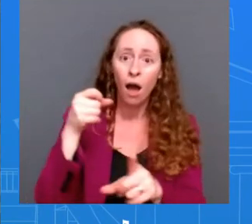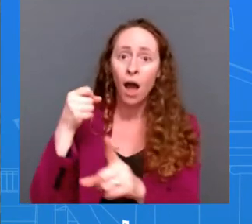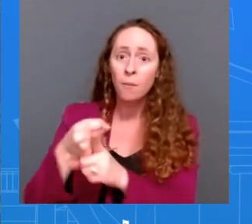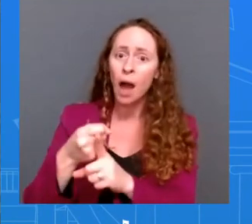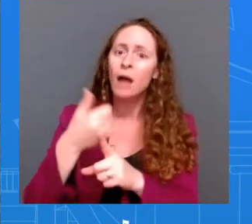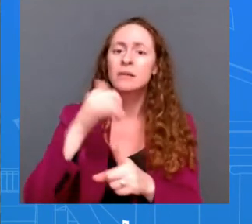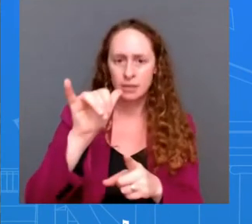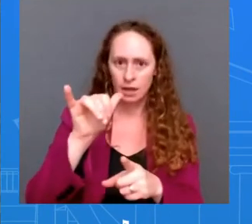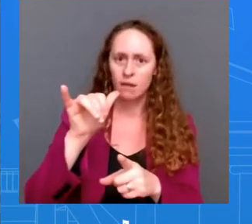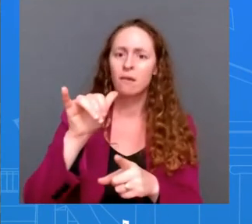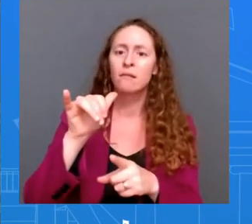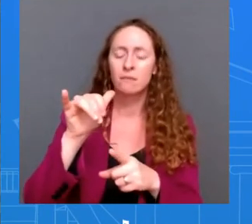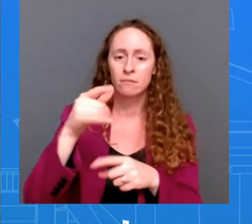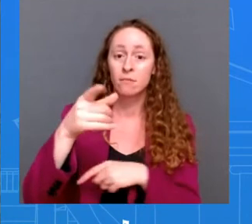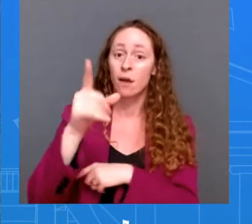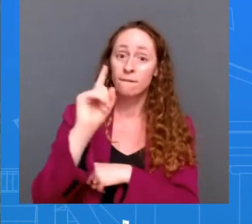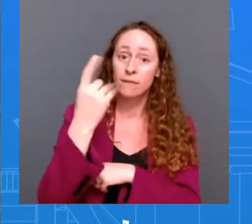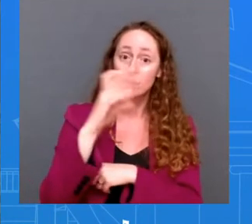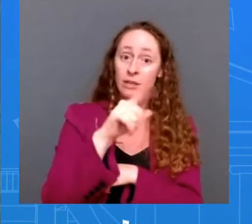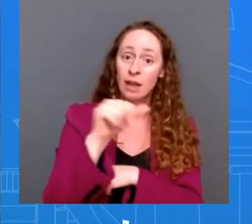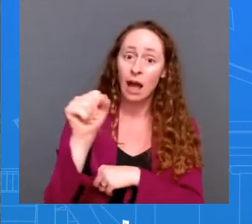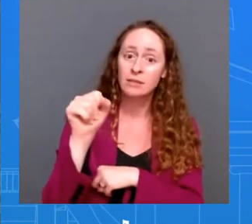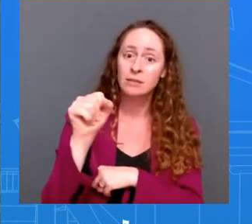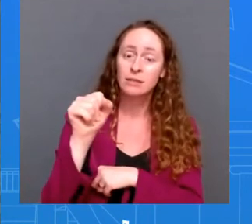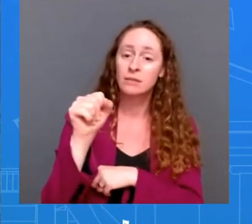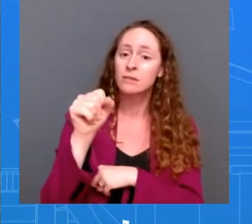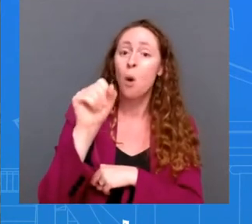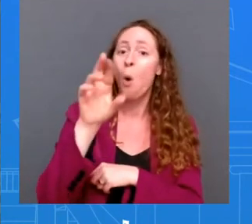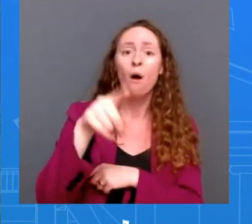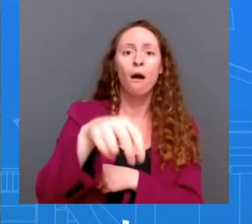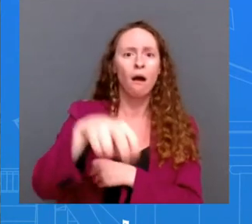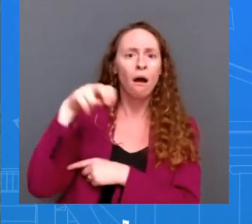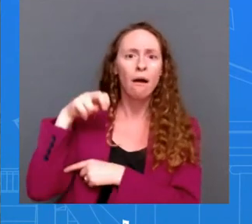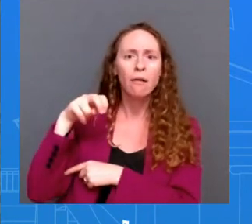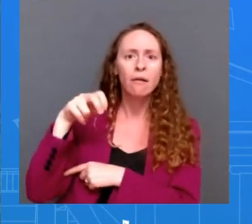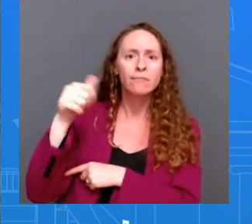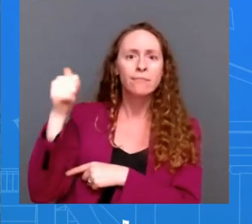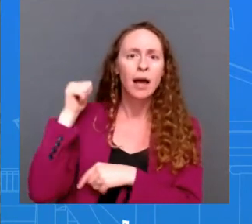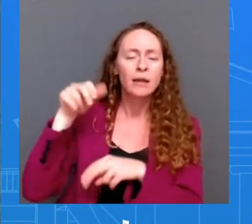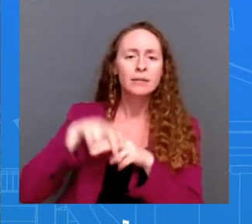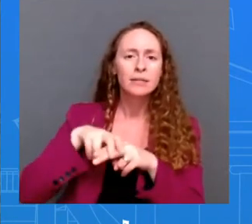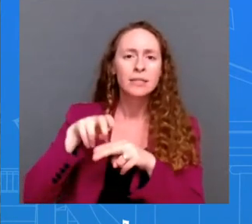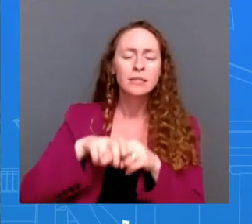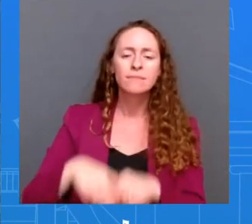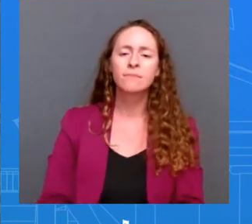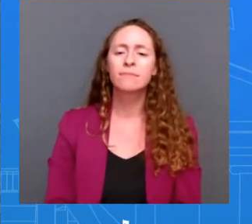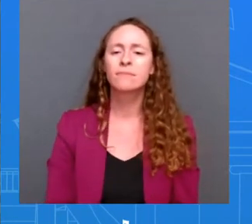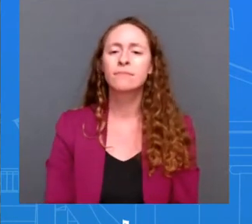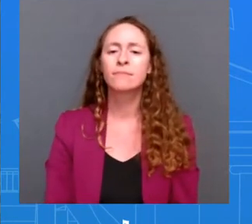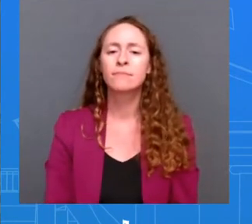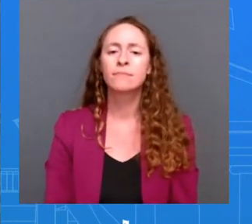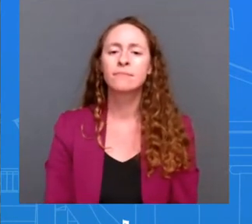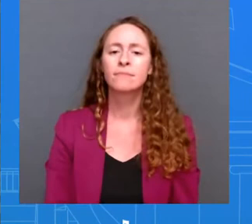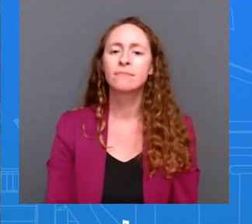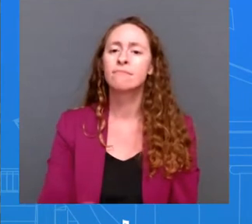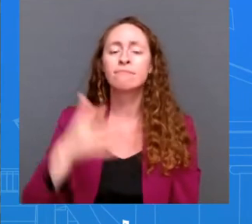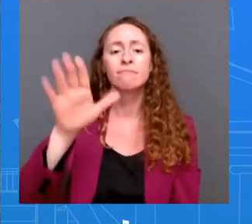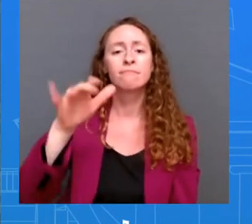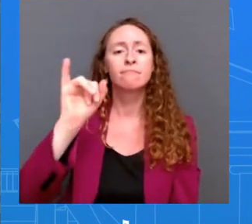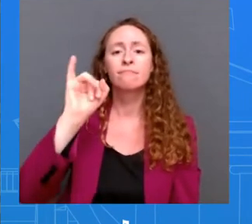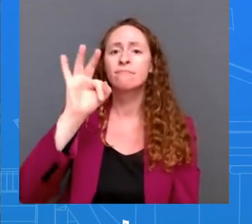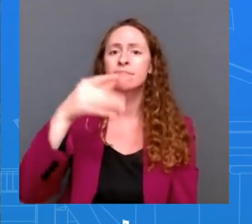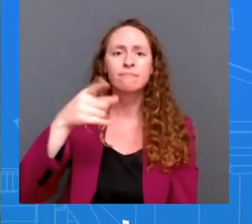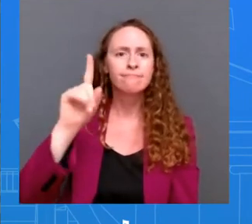new protections if you can't fly due to a pandemic or medical advice. Under the DOT's proposal, when that